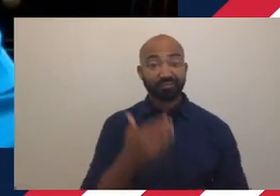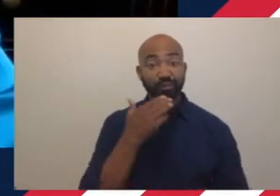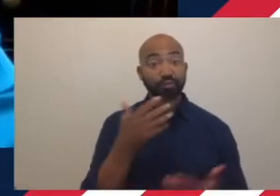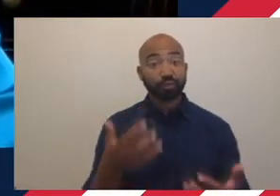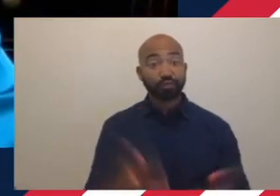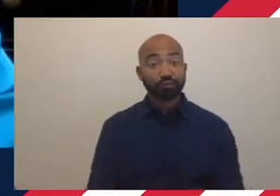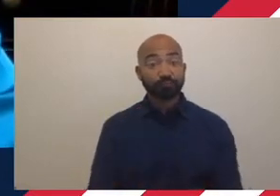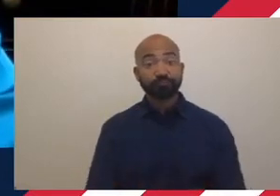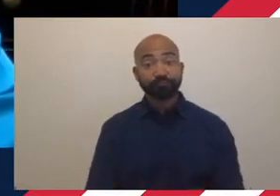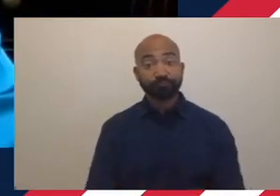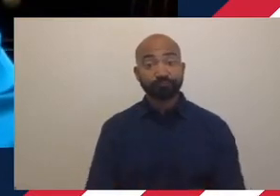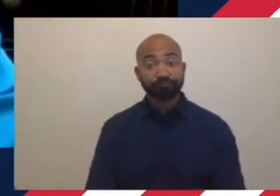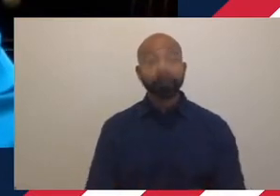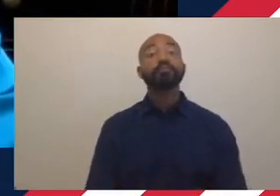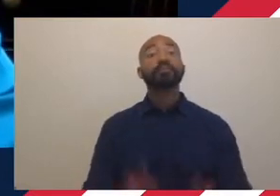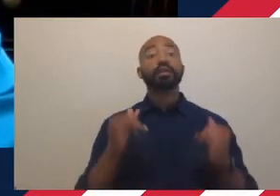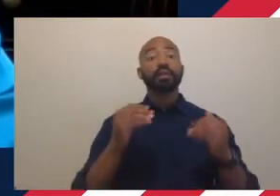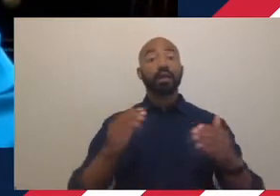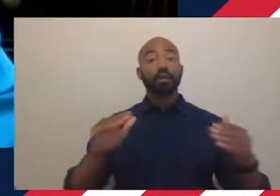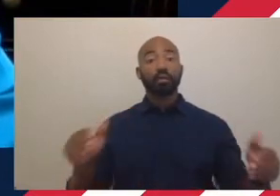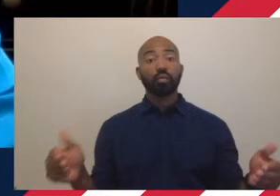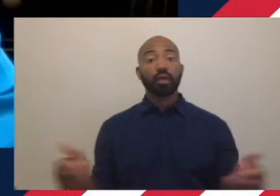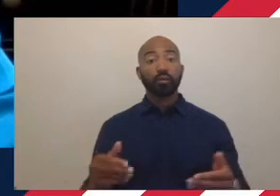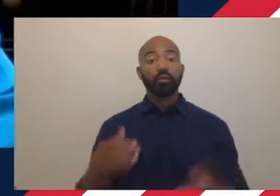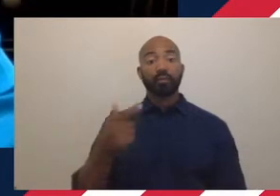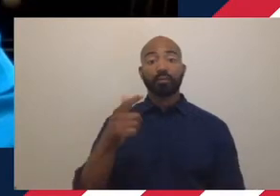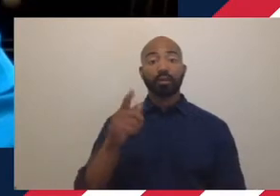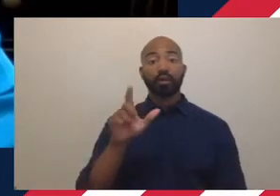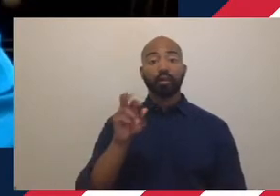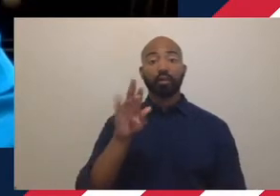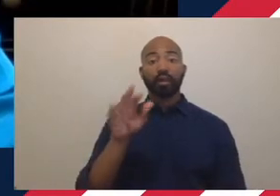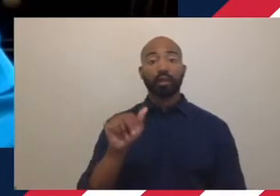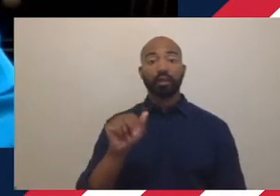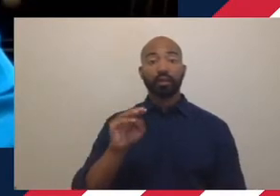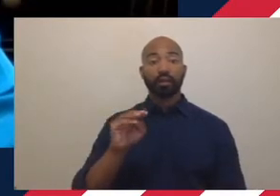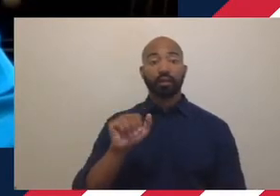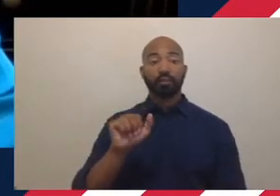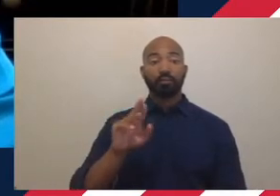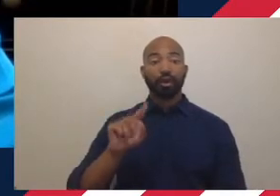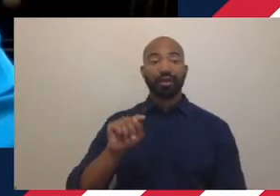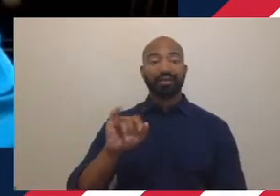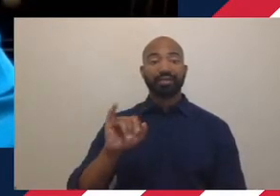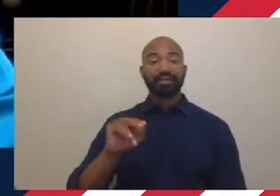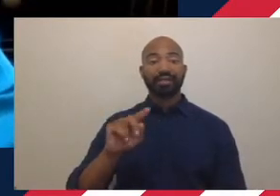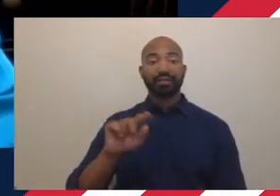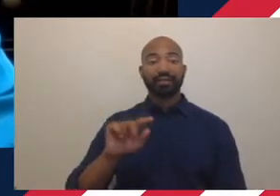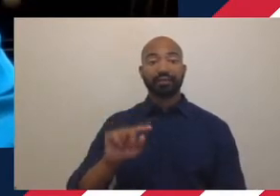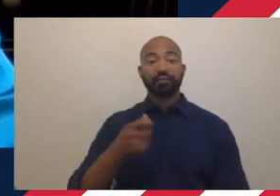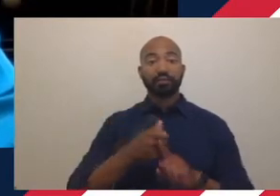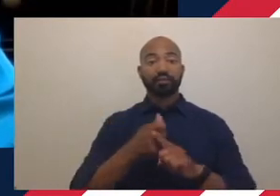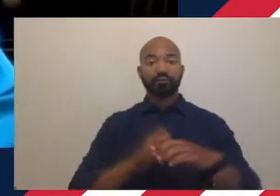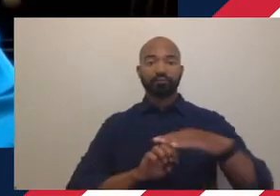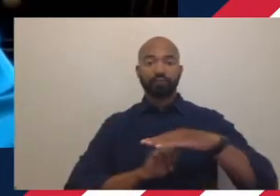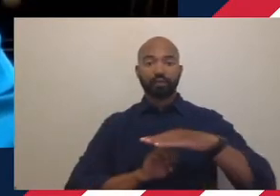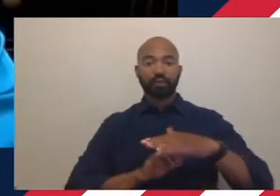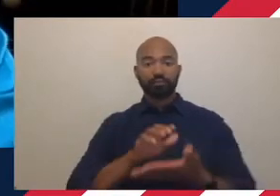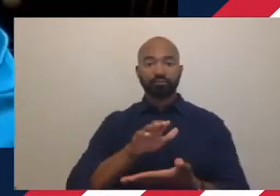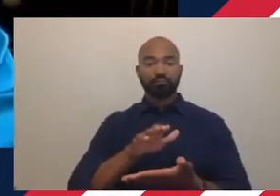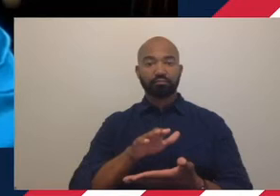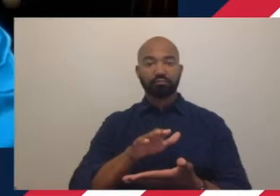Please join me in welcoming Gloria Martinez. Ms. Martinez is an elementary school vice